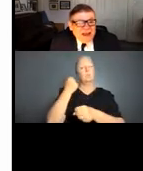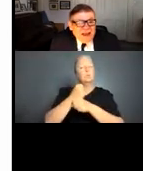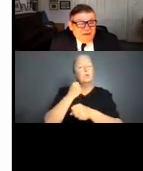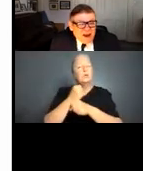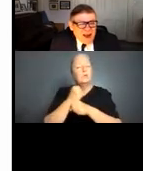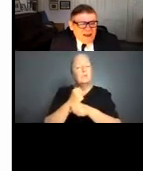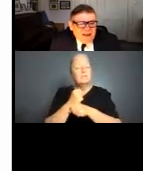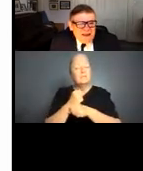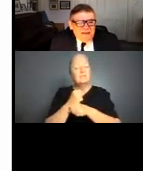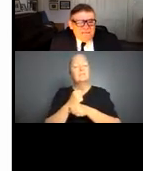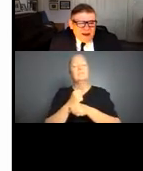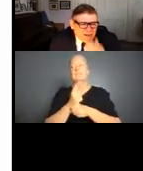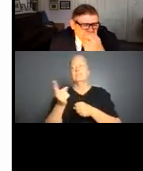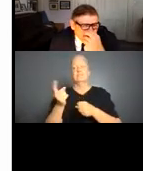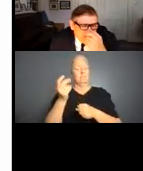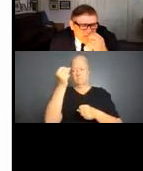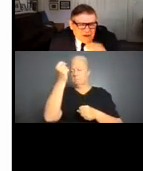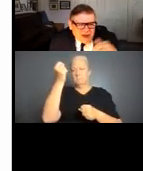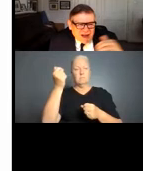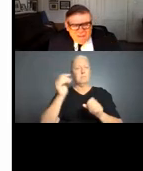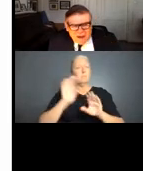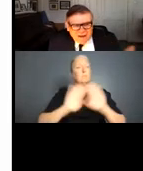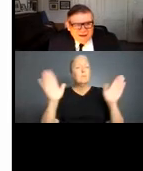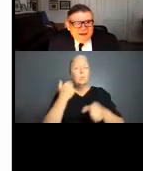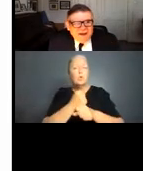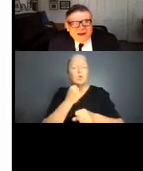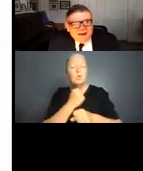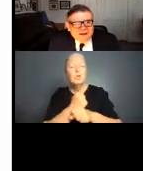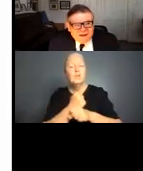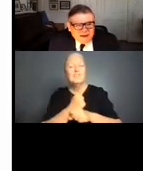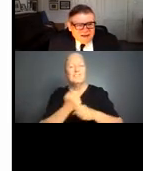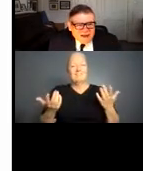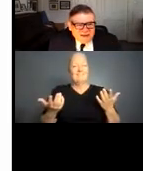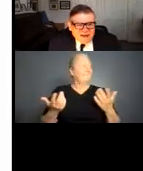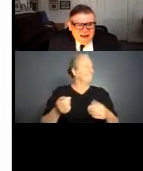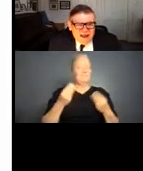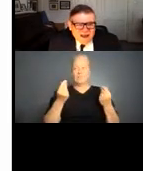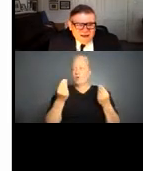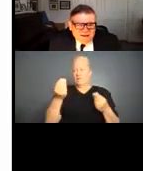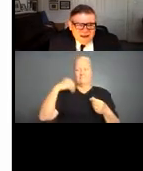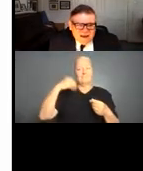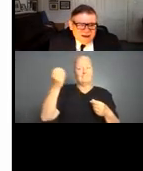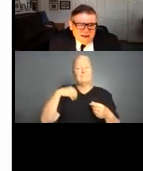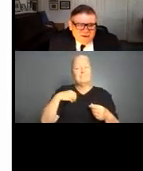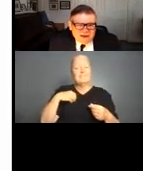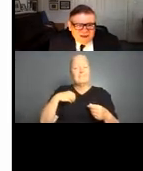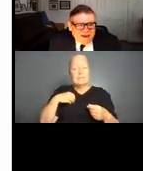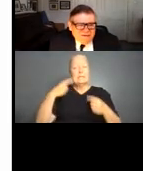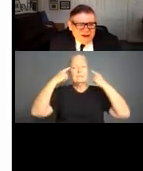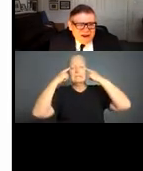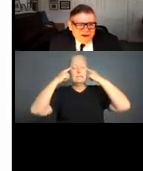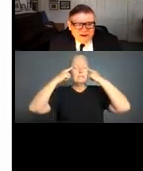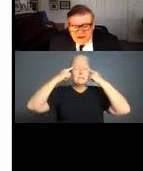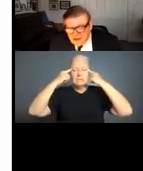just ended overnight. Many of them do not officially come under the statistics and did not receive